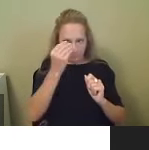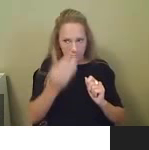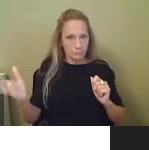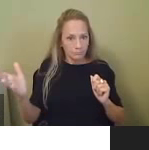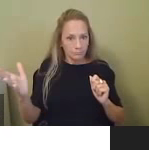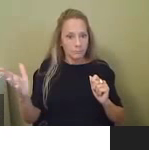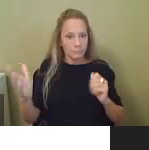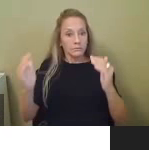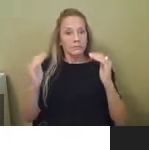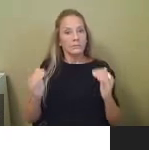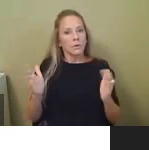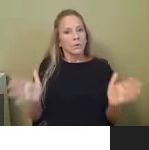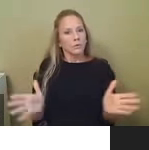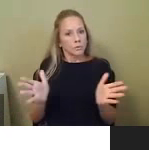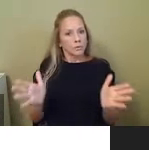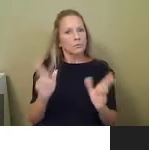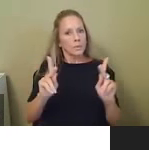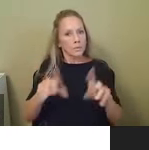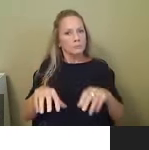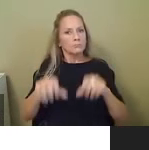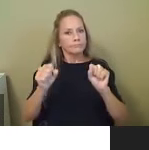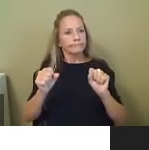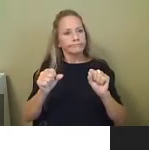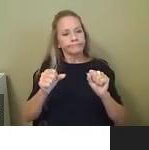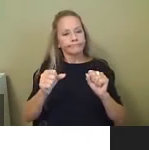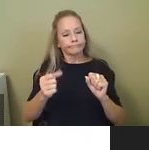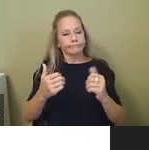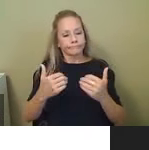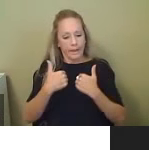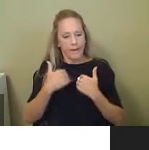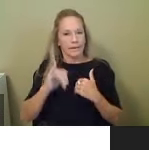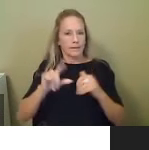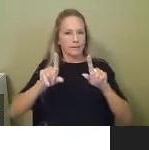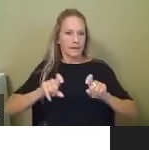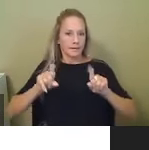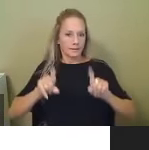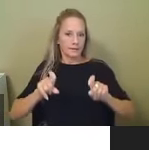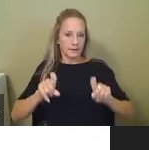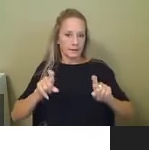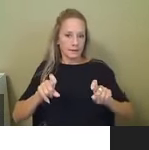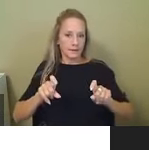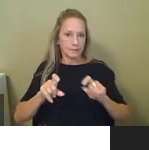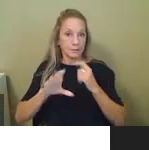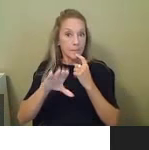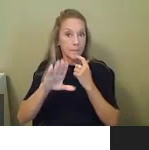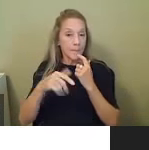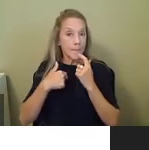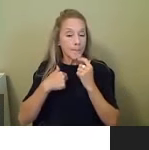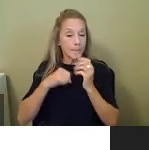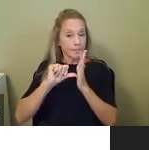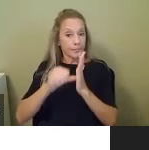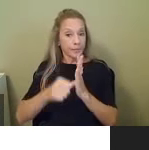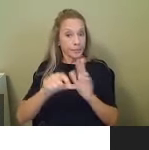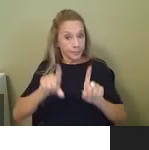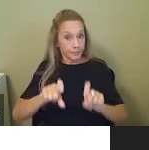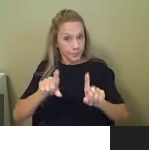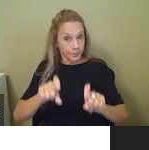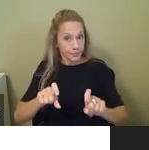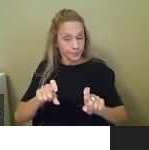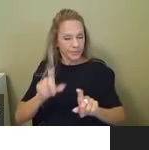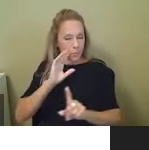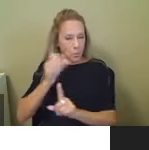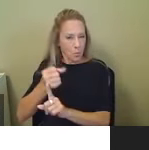and mitigation, meaning gives you something to shoot for. And I'm going to really, really emphasize the importance of testing when I get to that